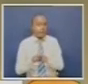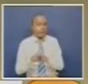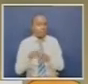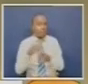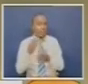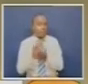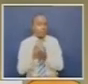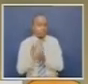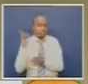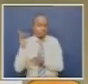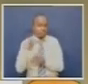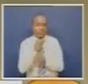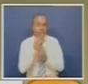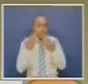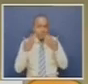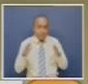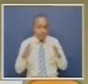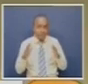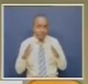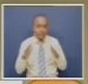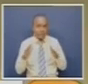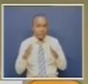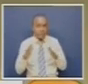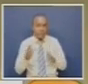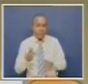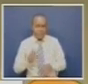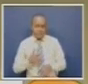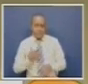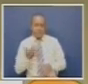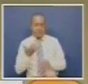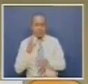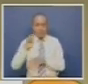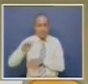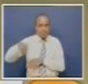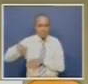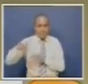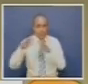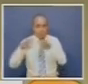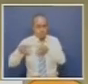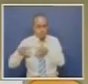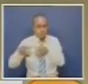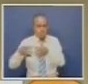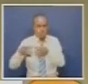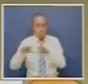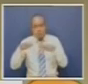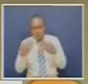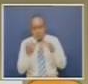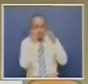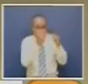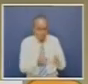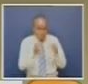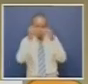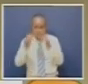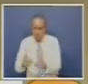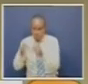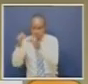pointed out, the feelings of members of parliament all individual member of